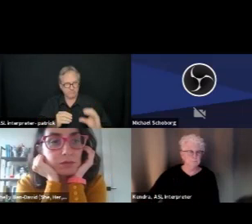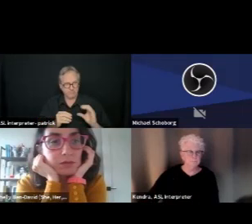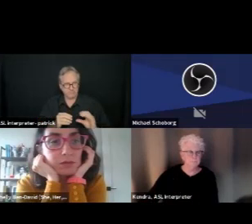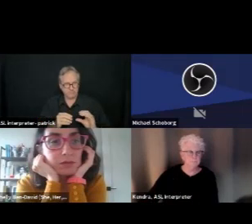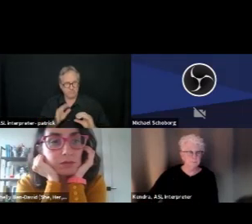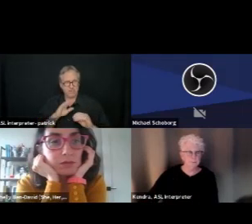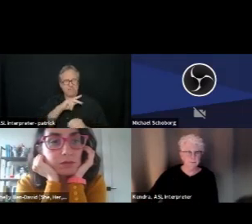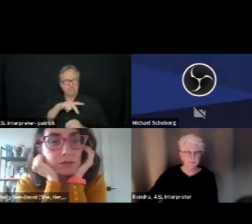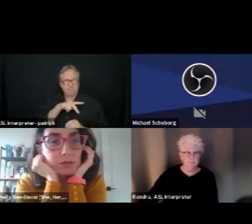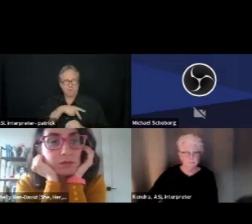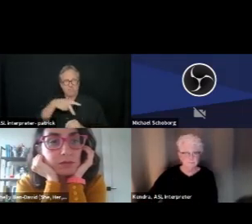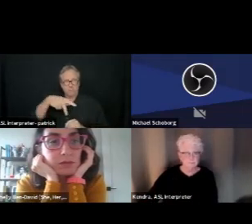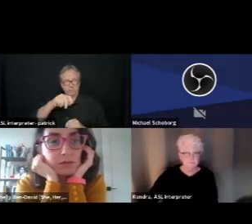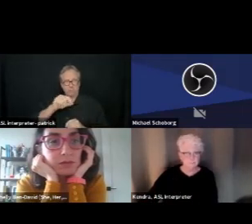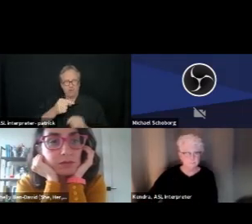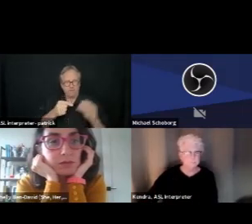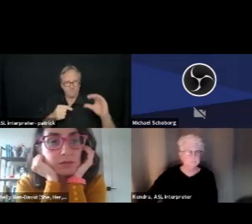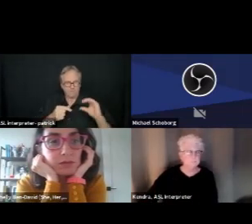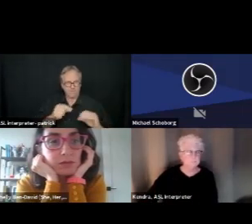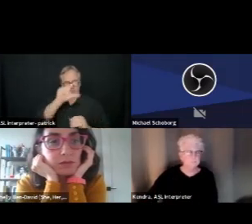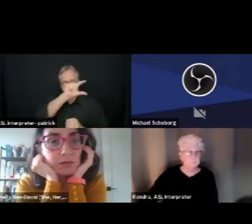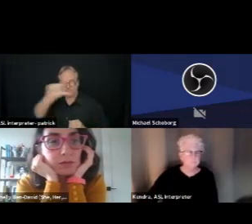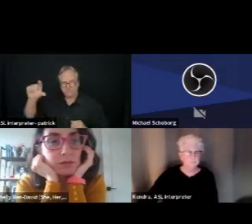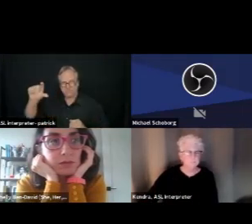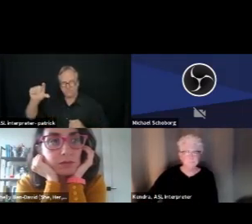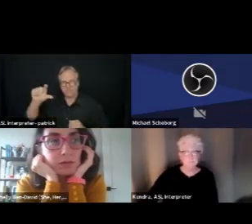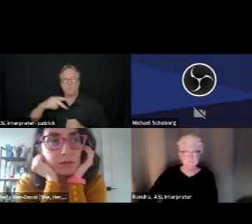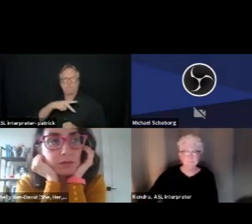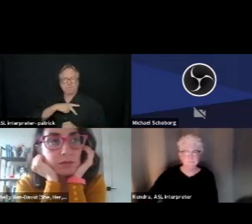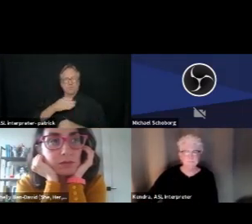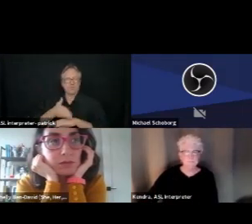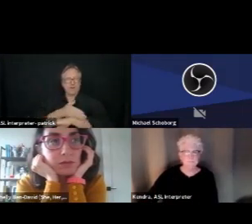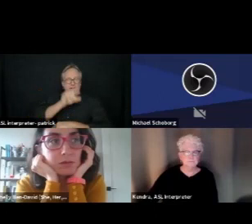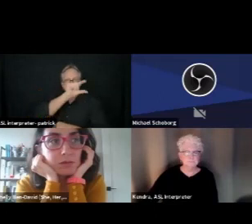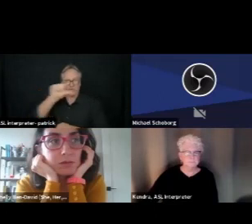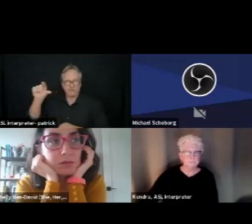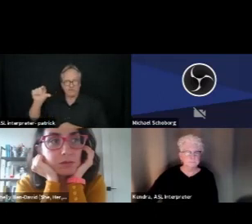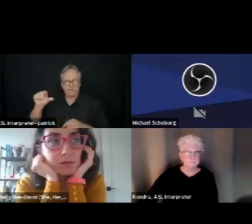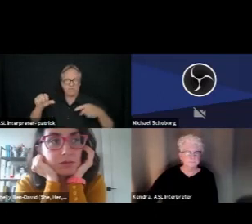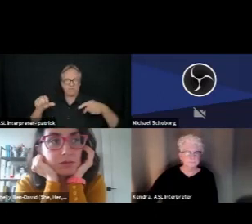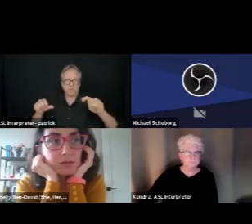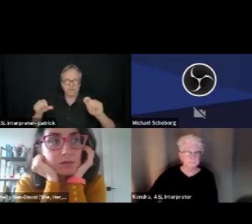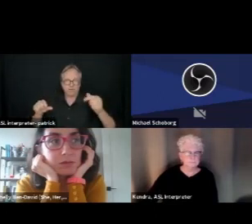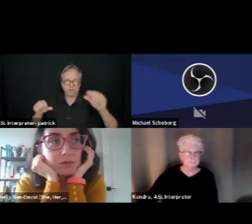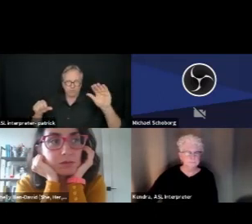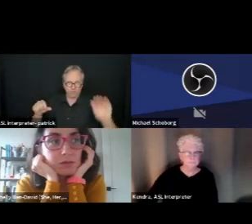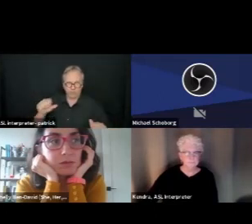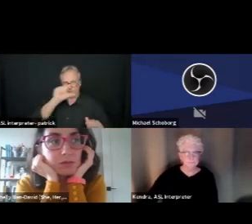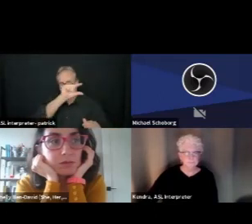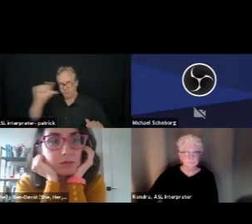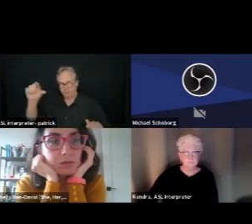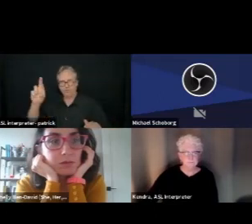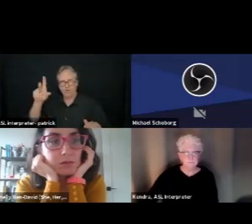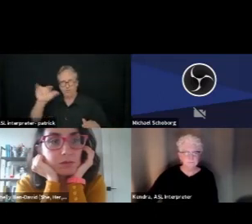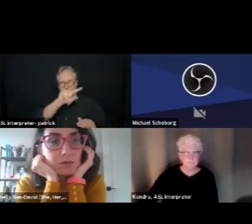side. And these are all the domains of personal recovery up here. And you could see that all these stars represent